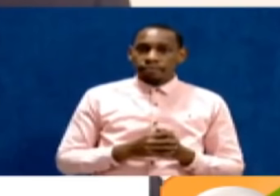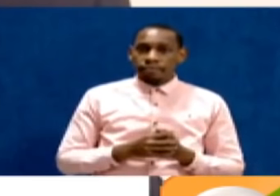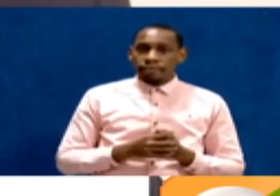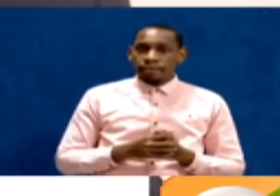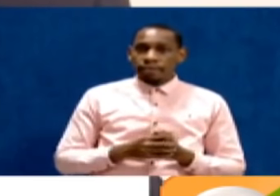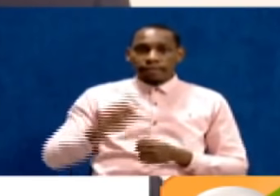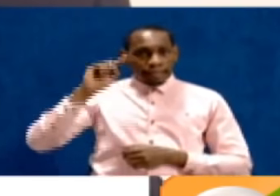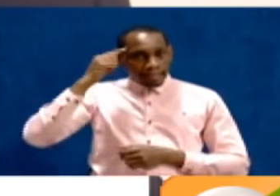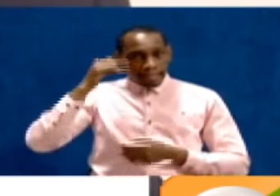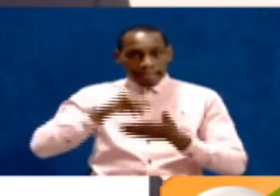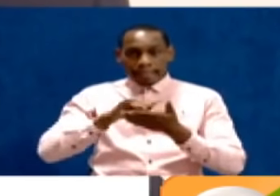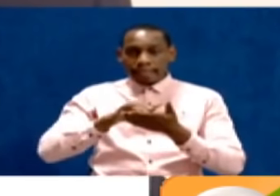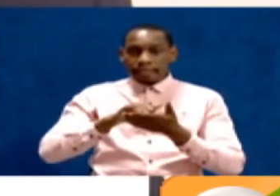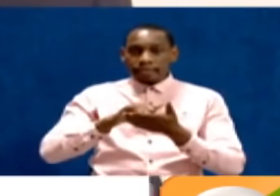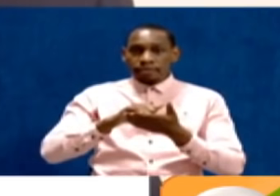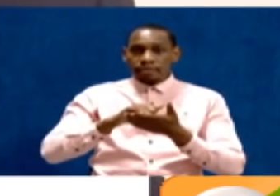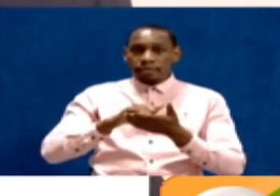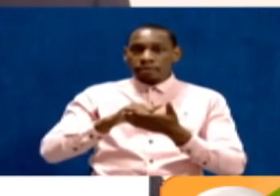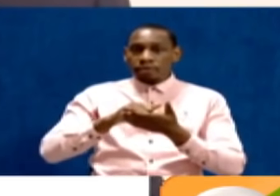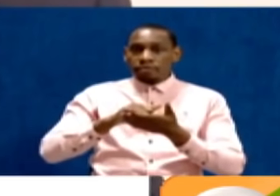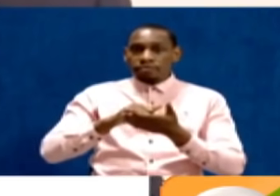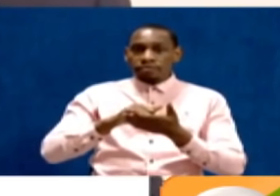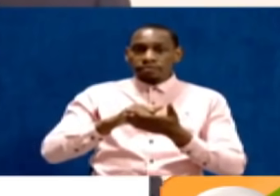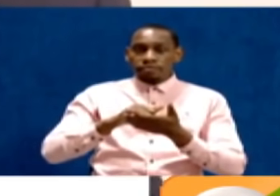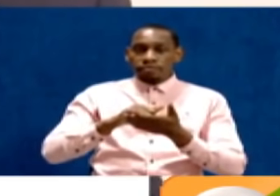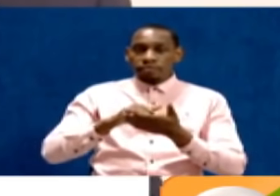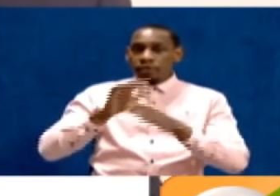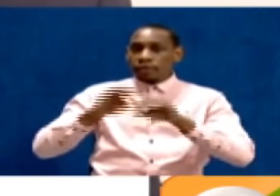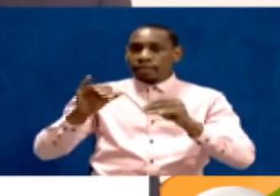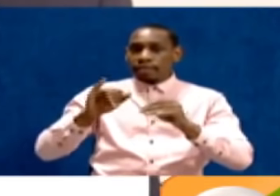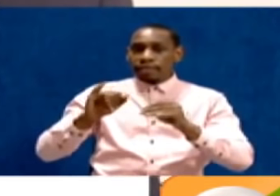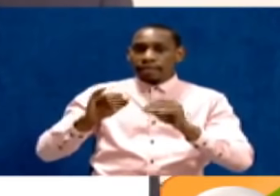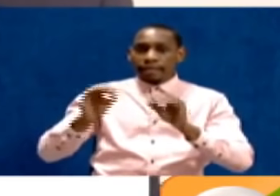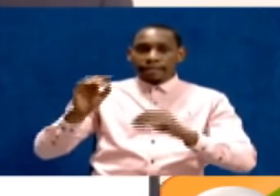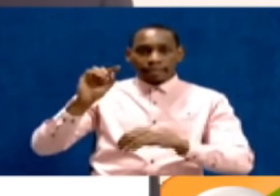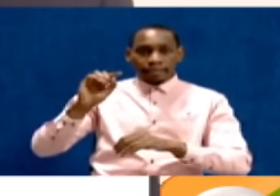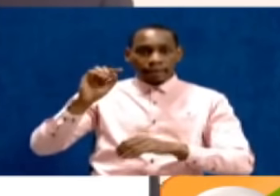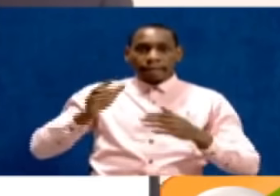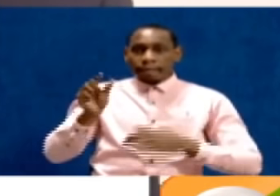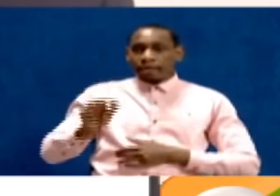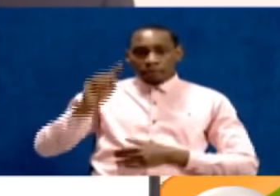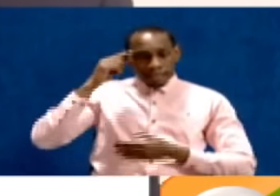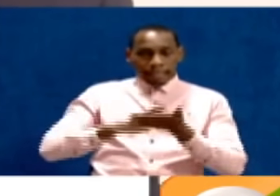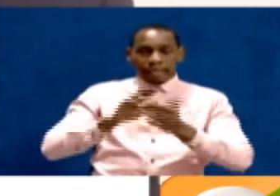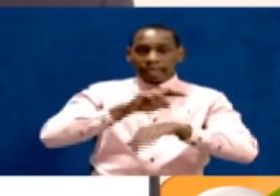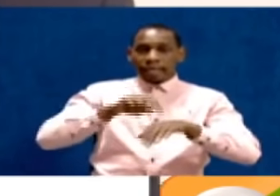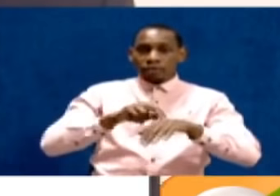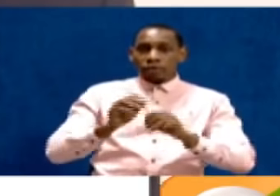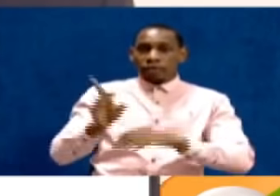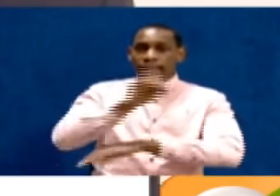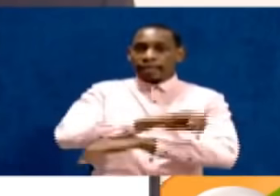Don't you think it's absolutely naive for somebody to think that a national day recognized in our constitution like Jamhuri